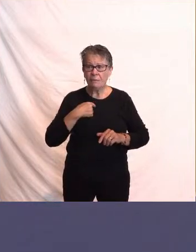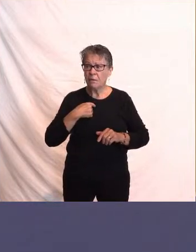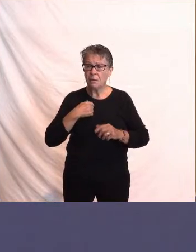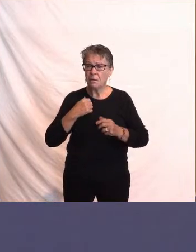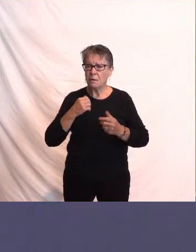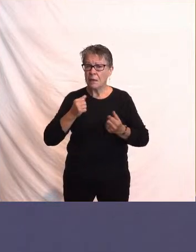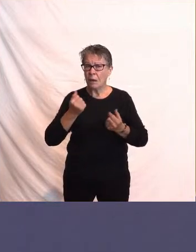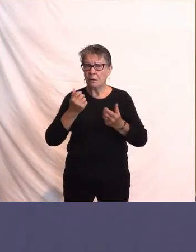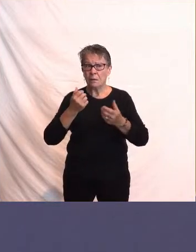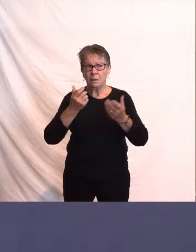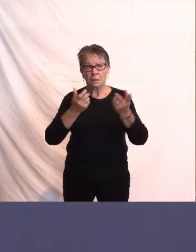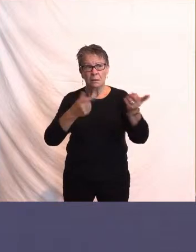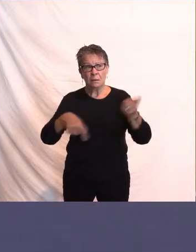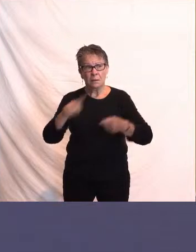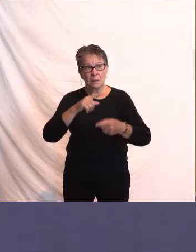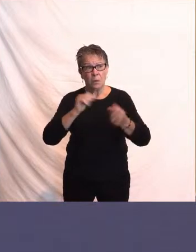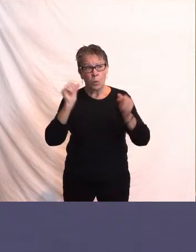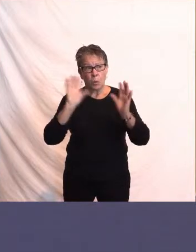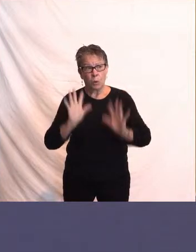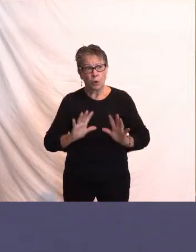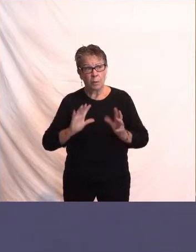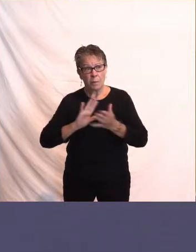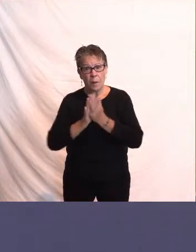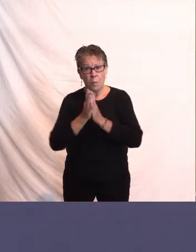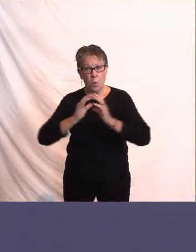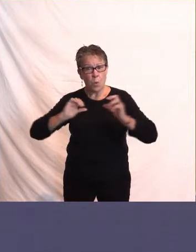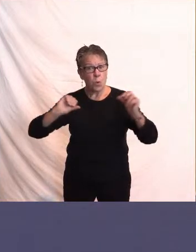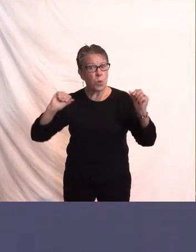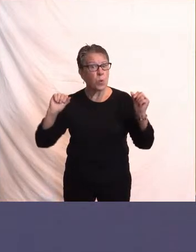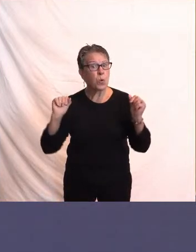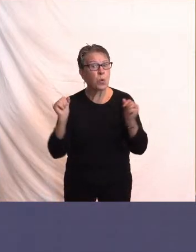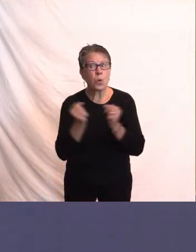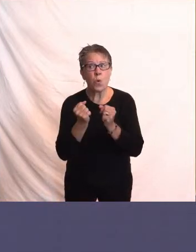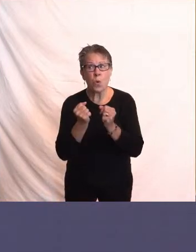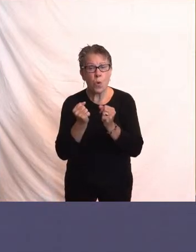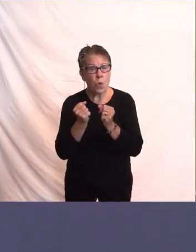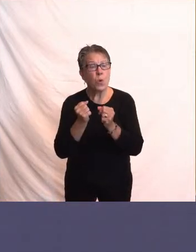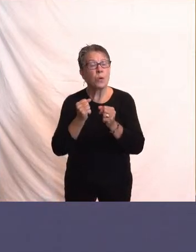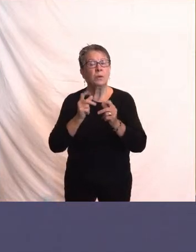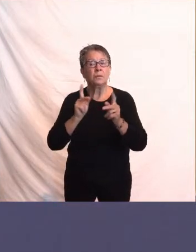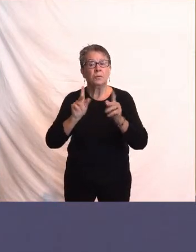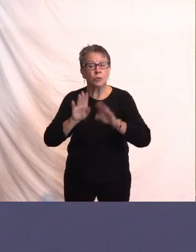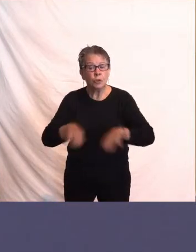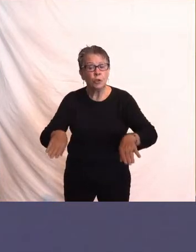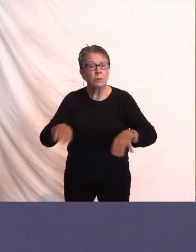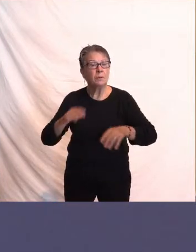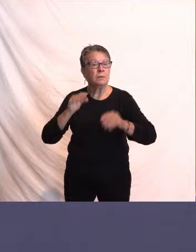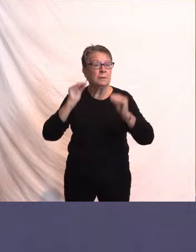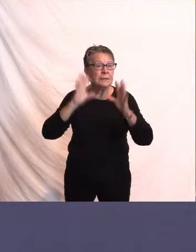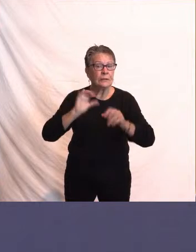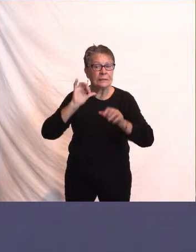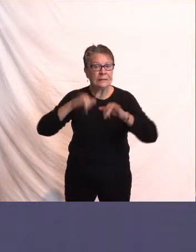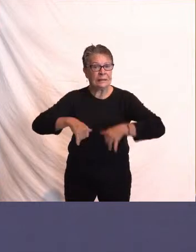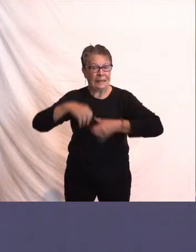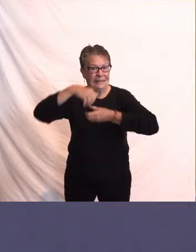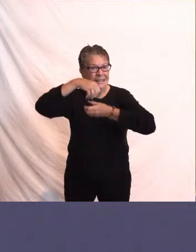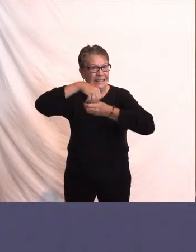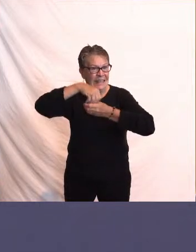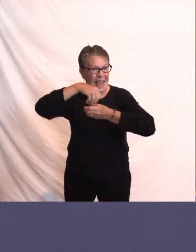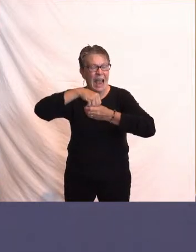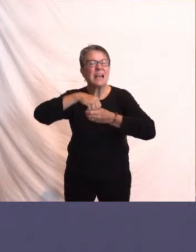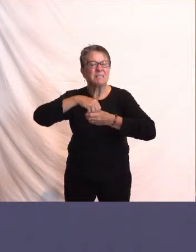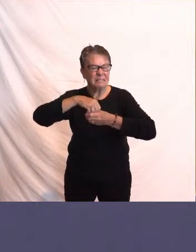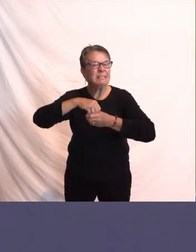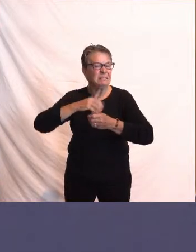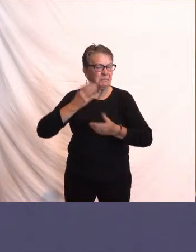schools, that we may well see some bumps, but we think this is the right package in place. And it's not a mistake.